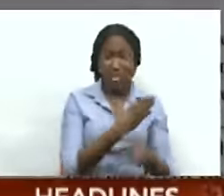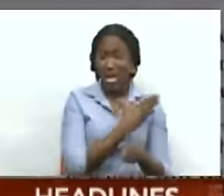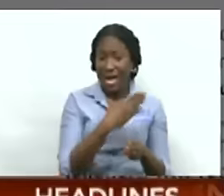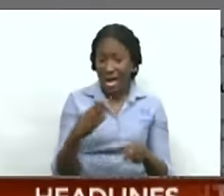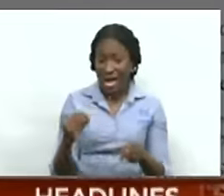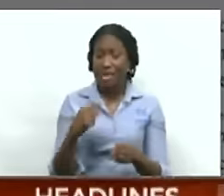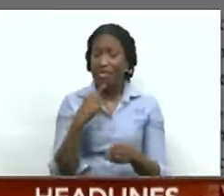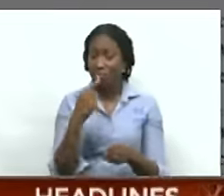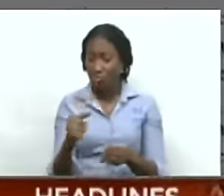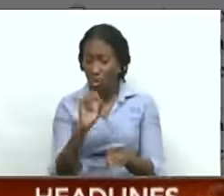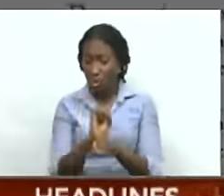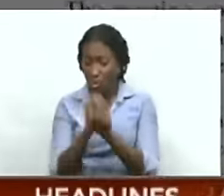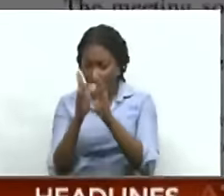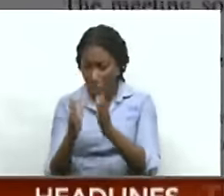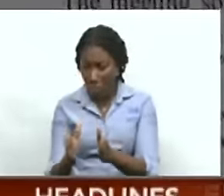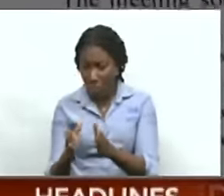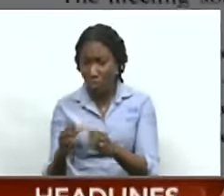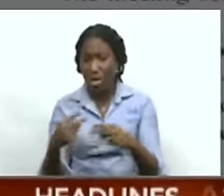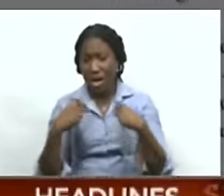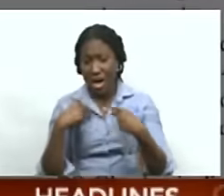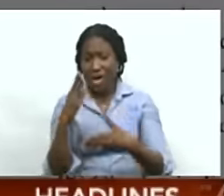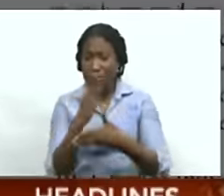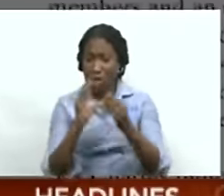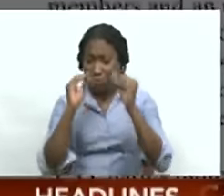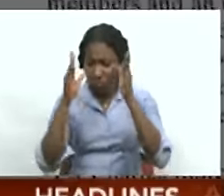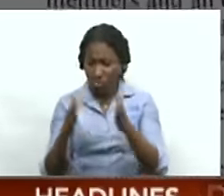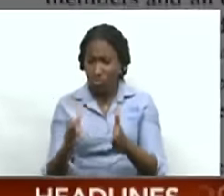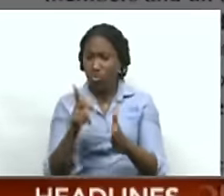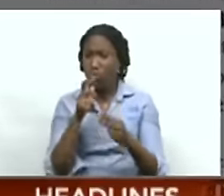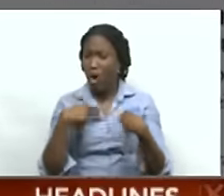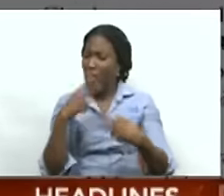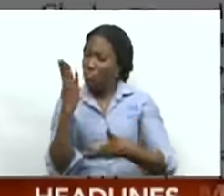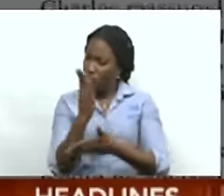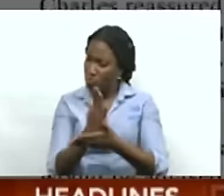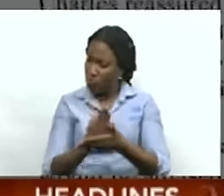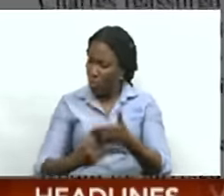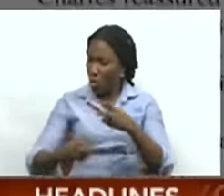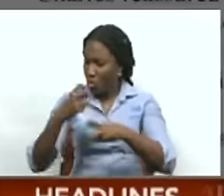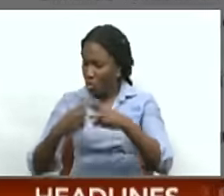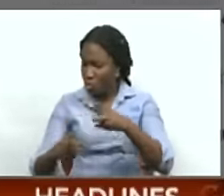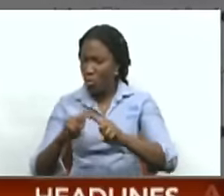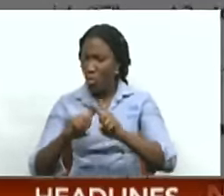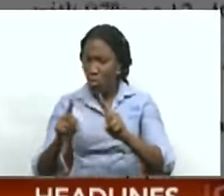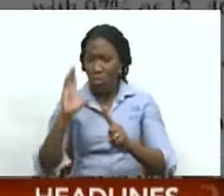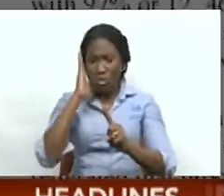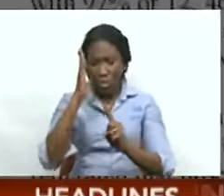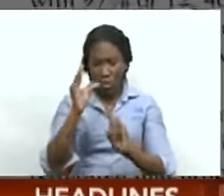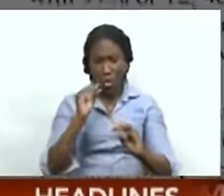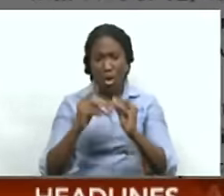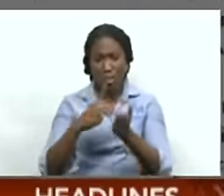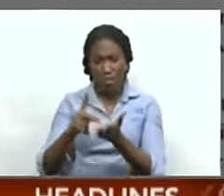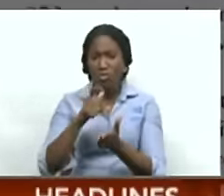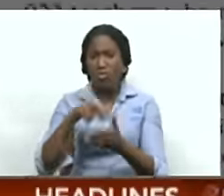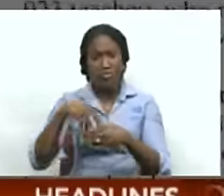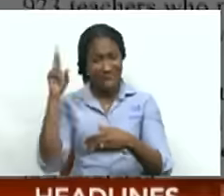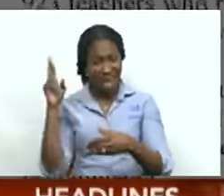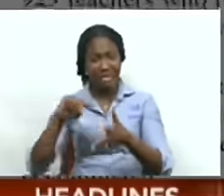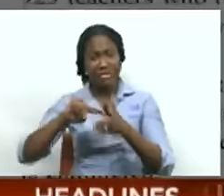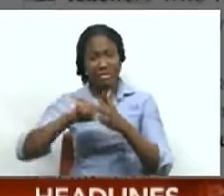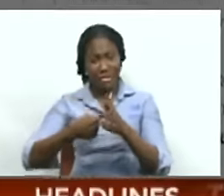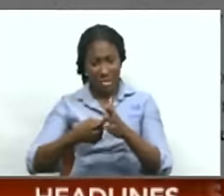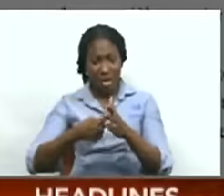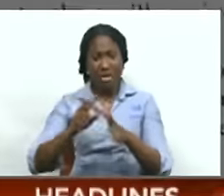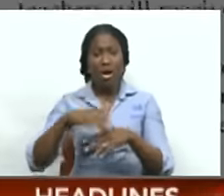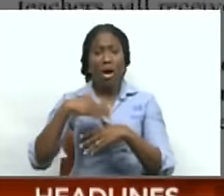with human resource issues. She said the processing of payments to retirees will commence when payments to active teachers